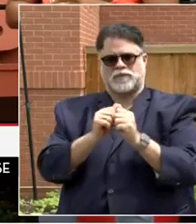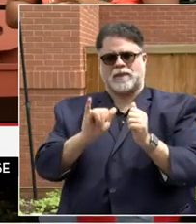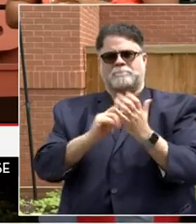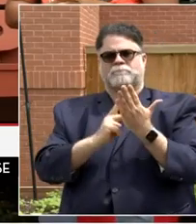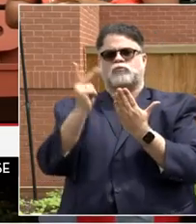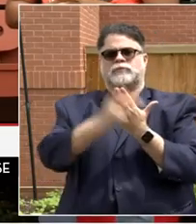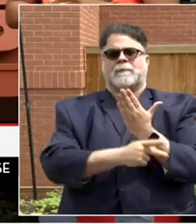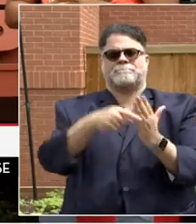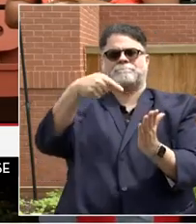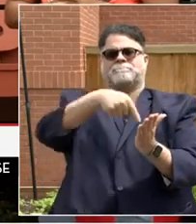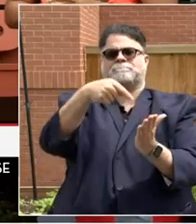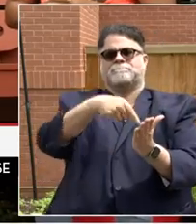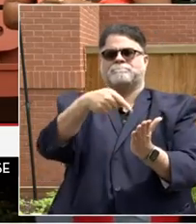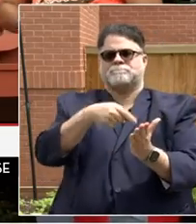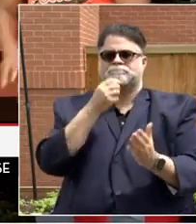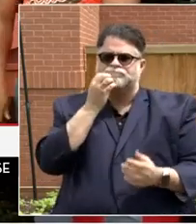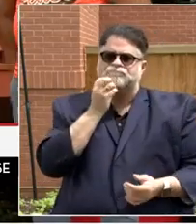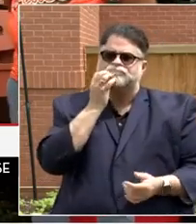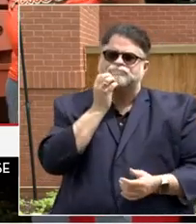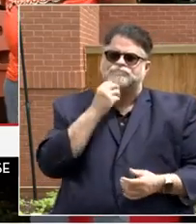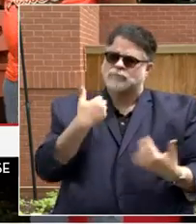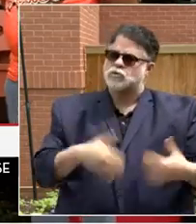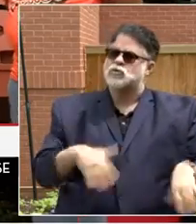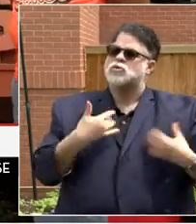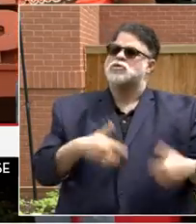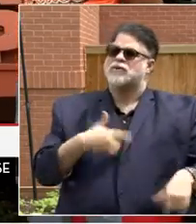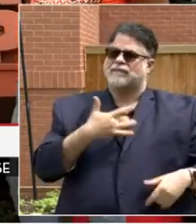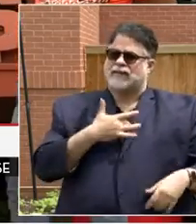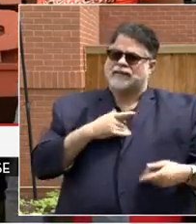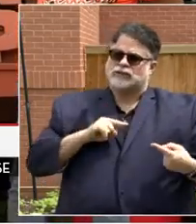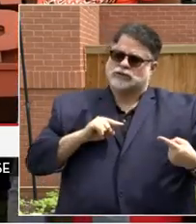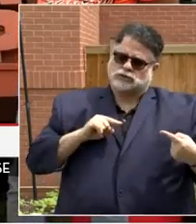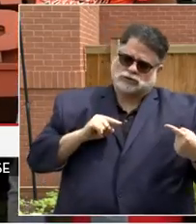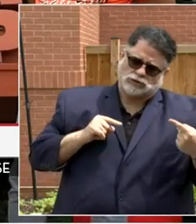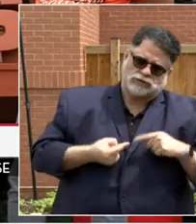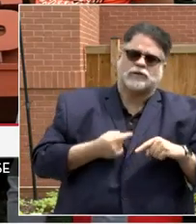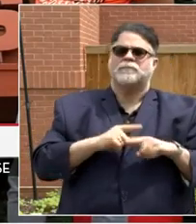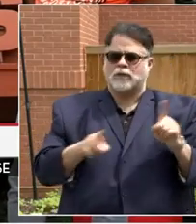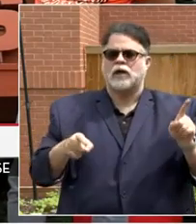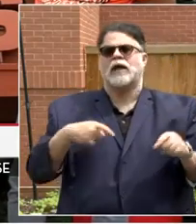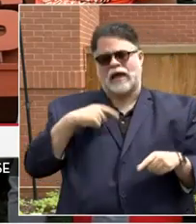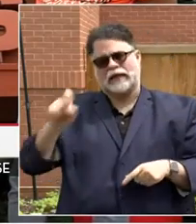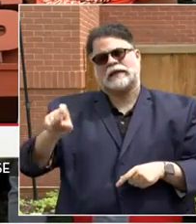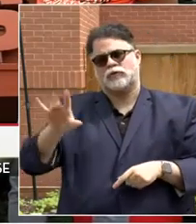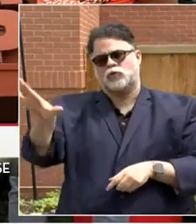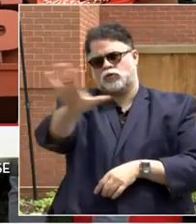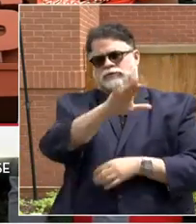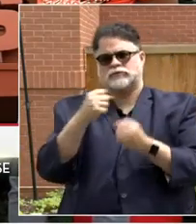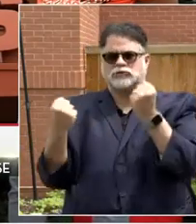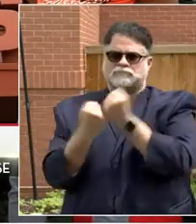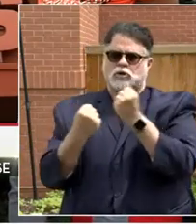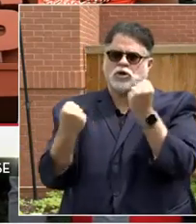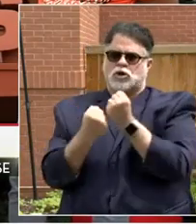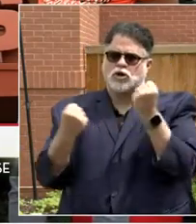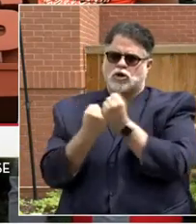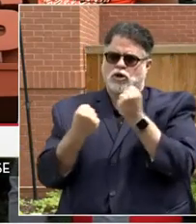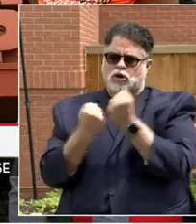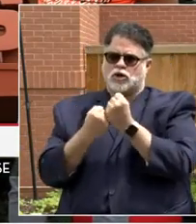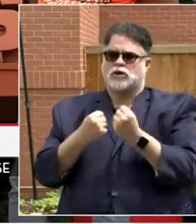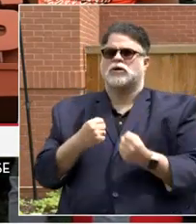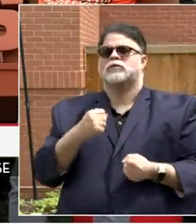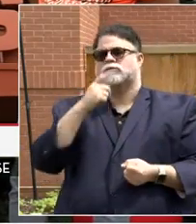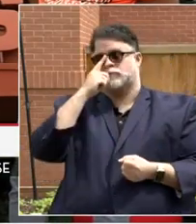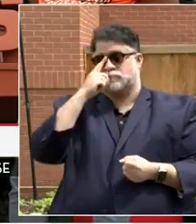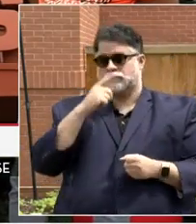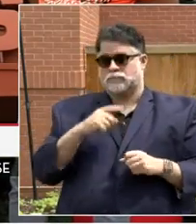It hurts so much that I'm not getting the support that I really need. Far Southeast, J&J,